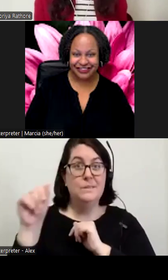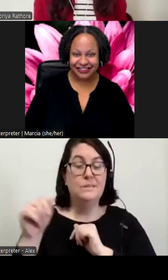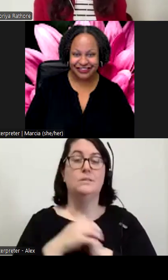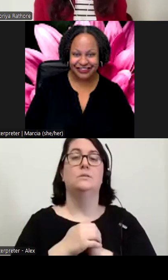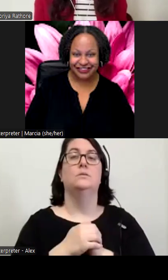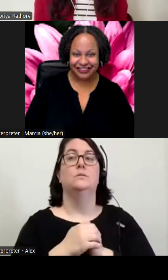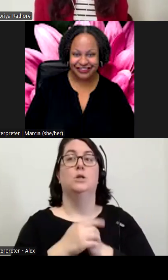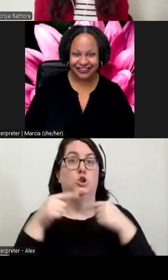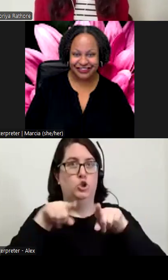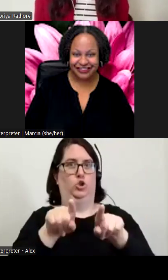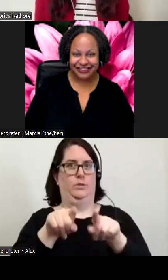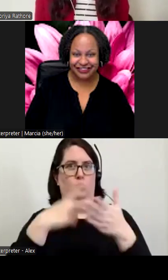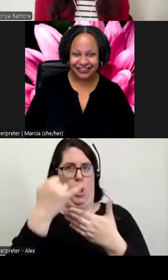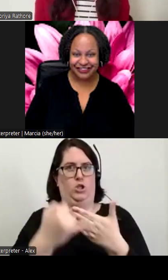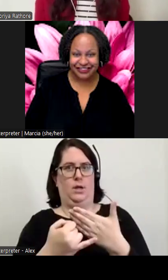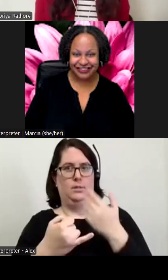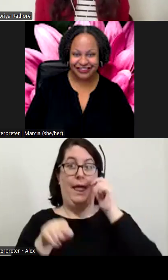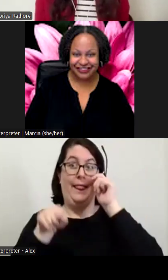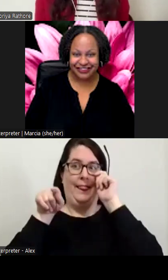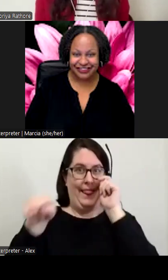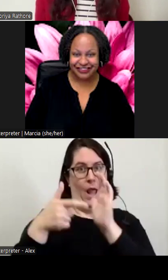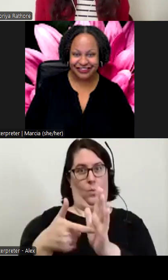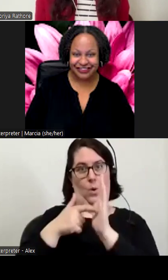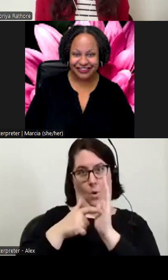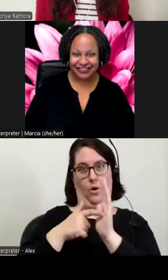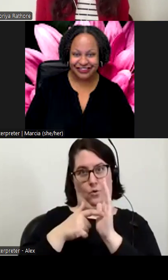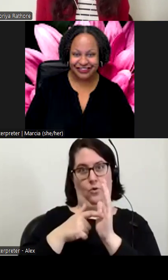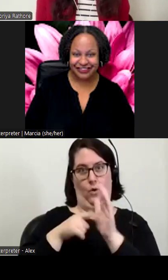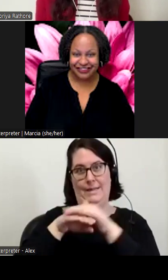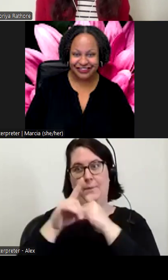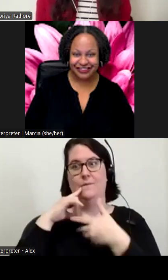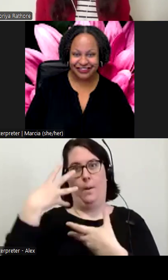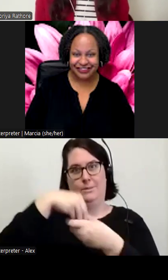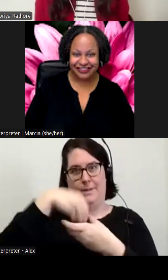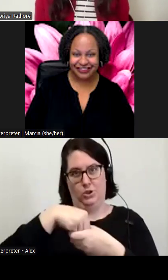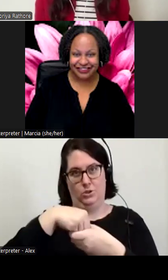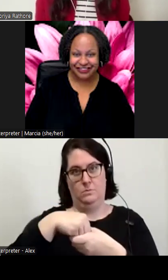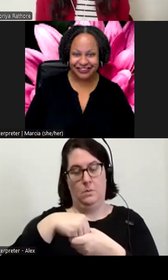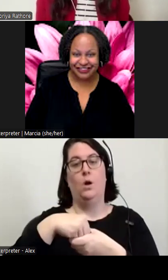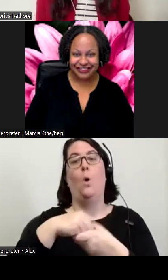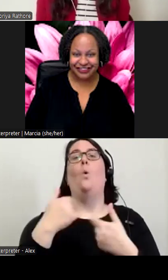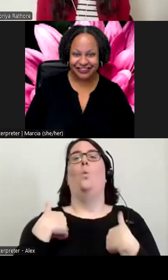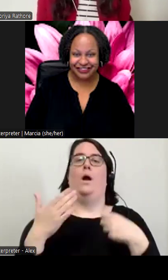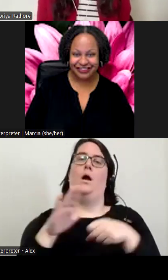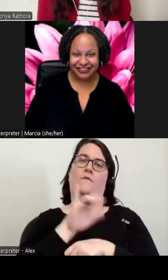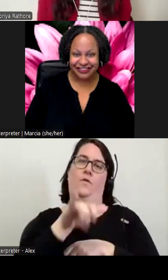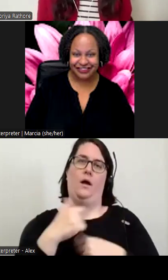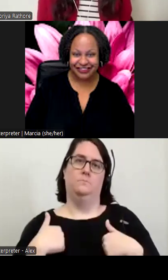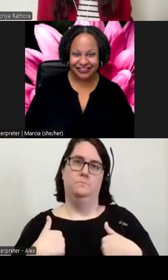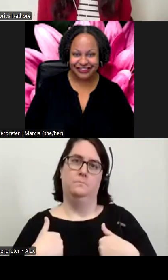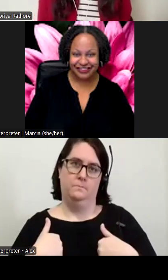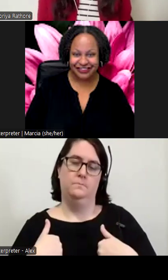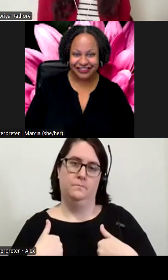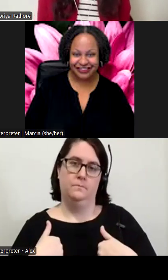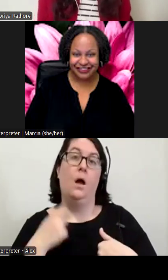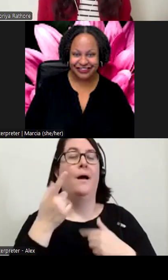actual project. They require some accommodations to participate, and we will require the cost of those accommodations and supports up